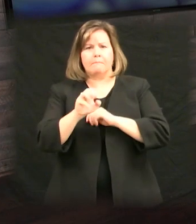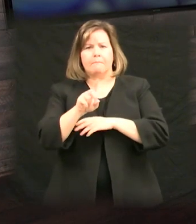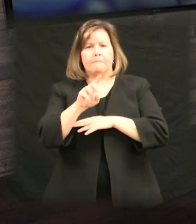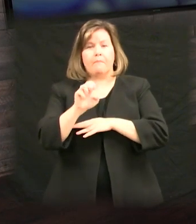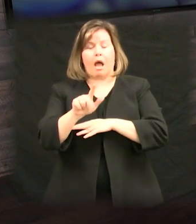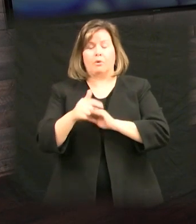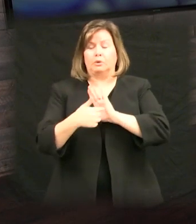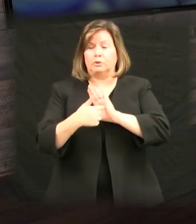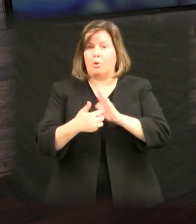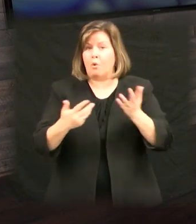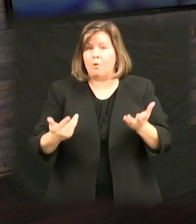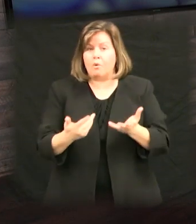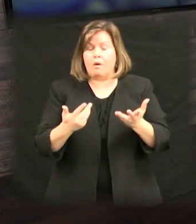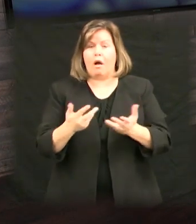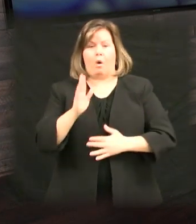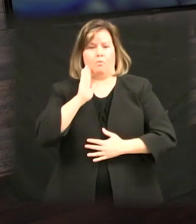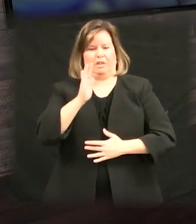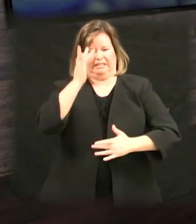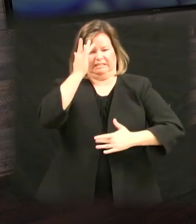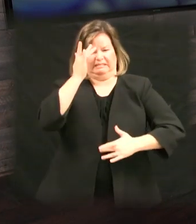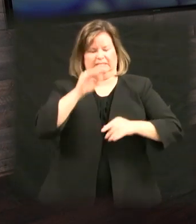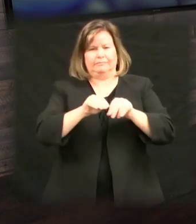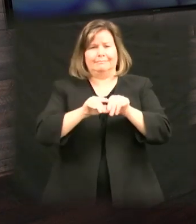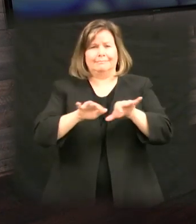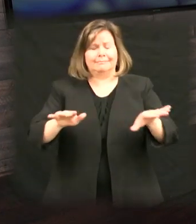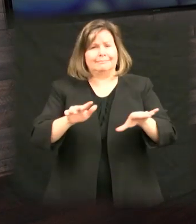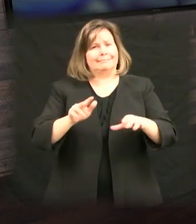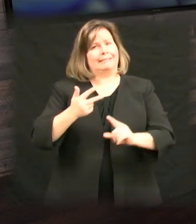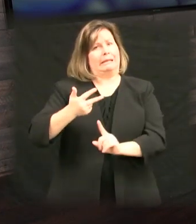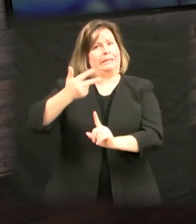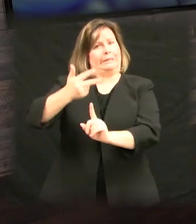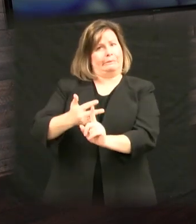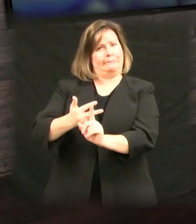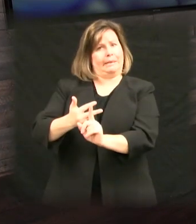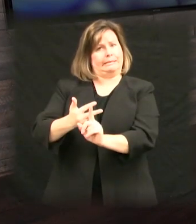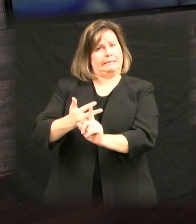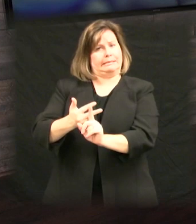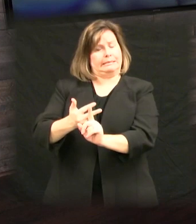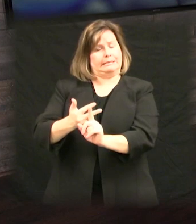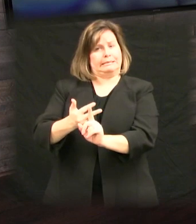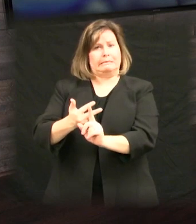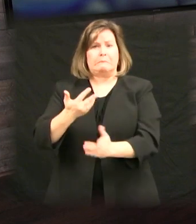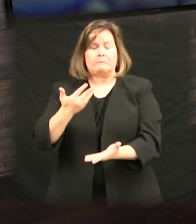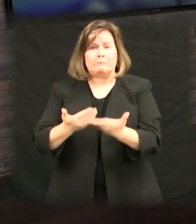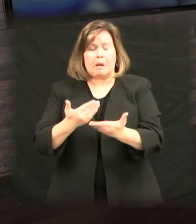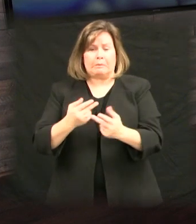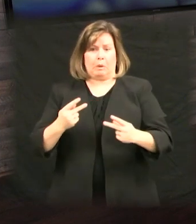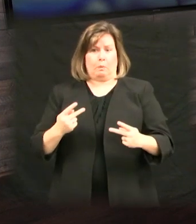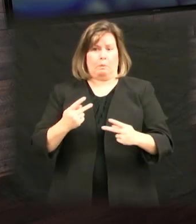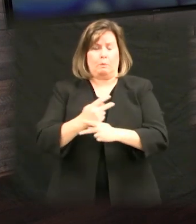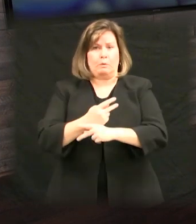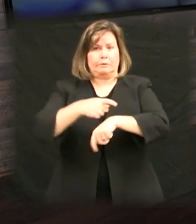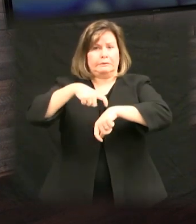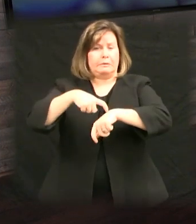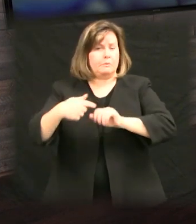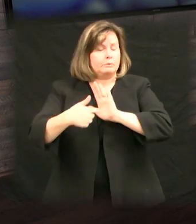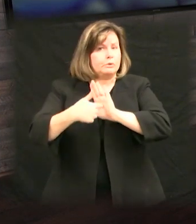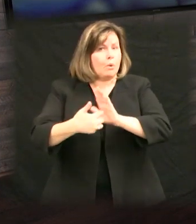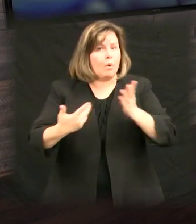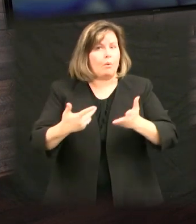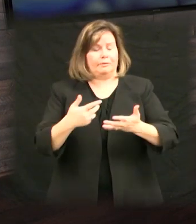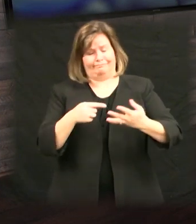next 2 or 3 months, with the worst of it probably hitting in either late April or